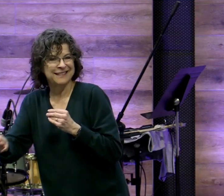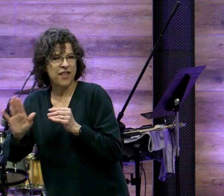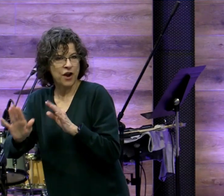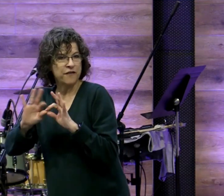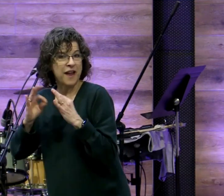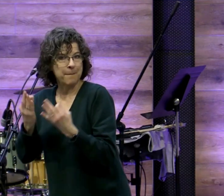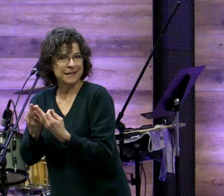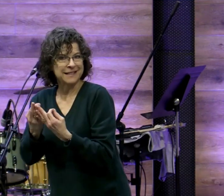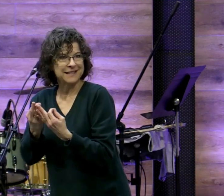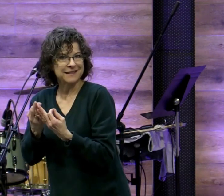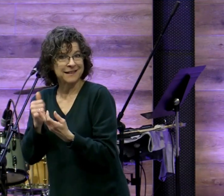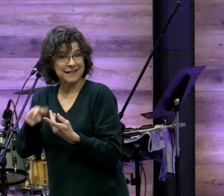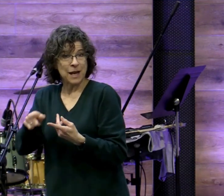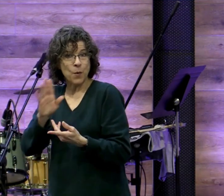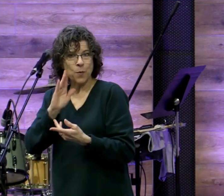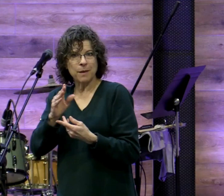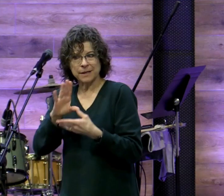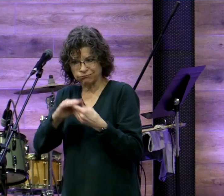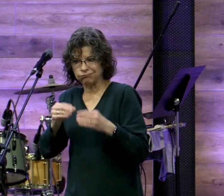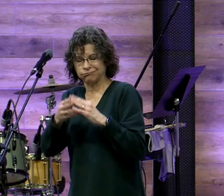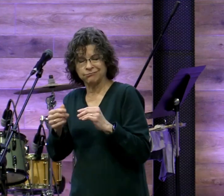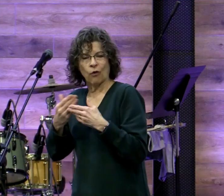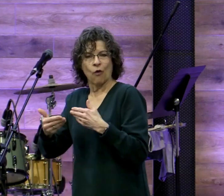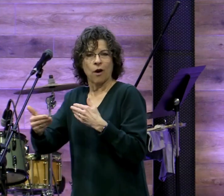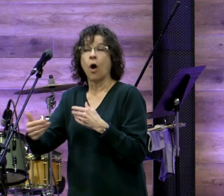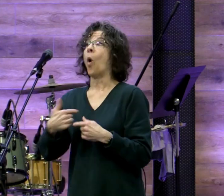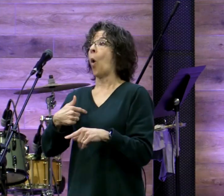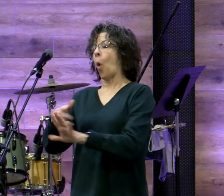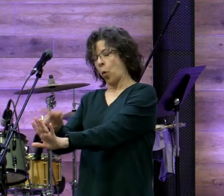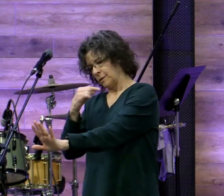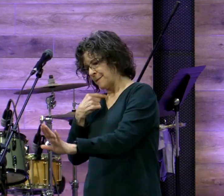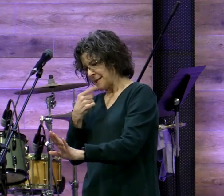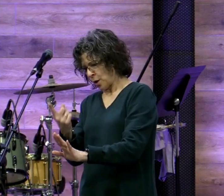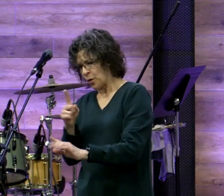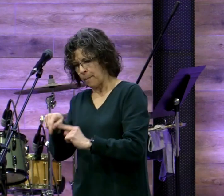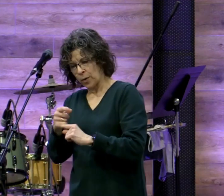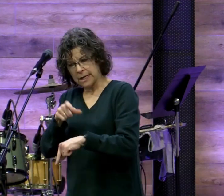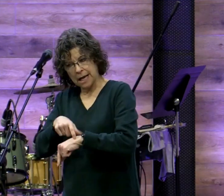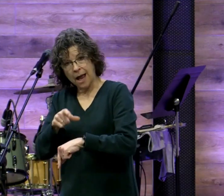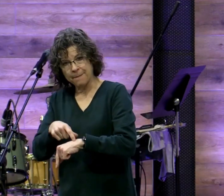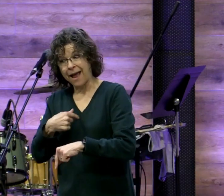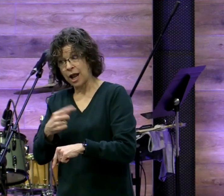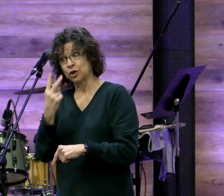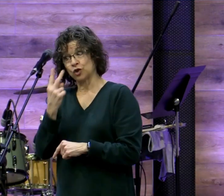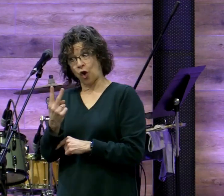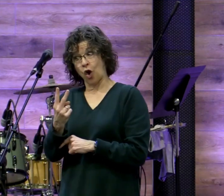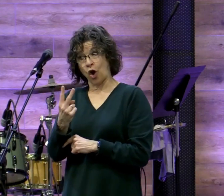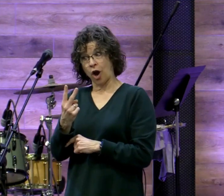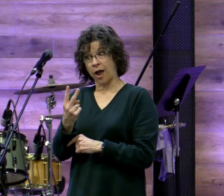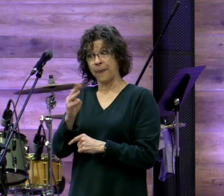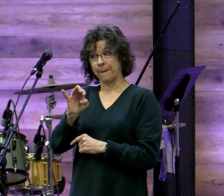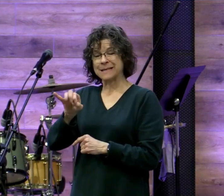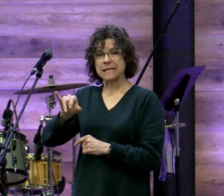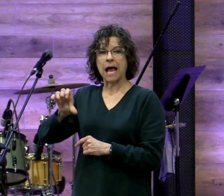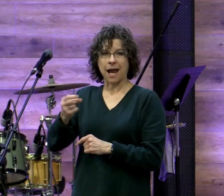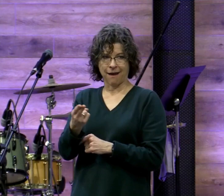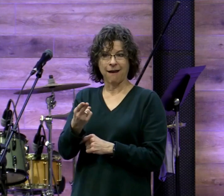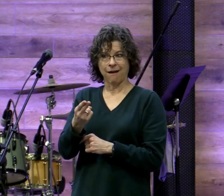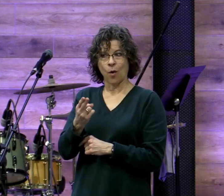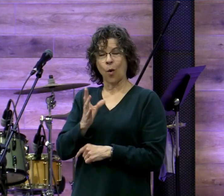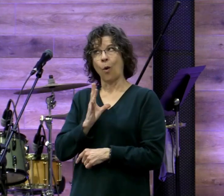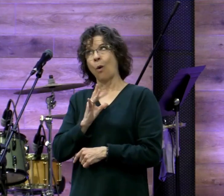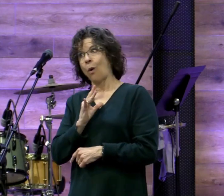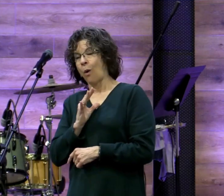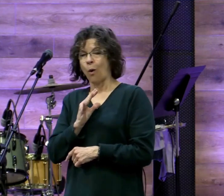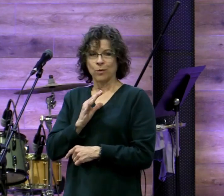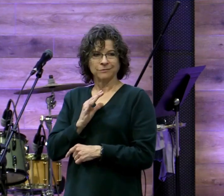so blessed, their great-grandchildren. Let me tell you about a time that I saw the Messiah.